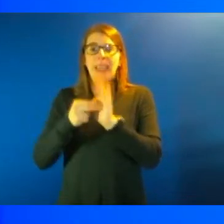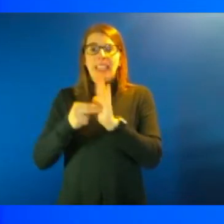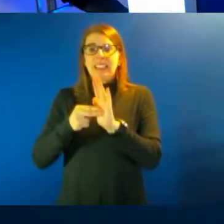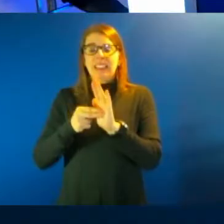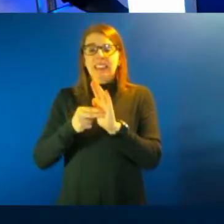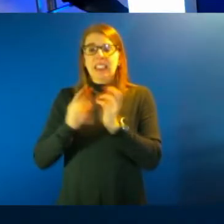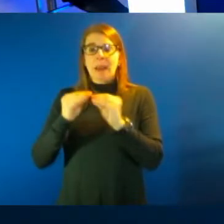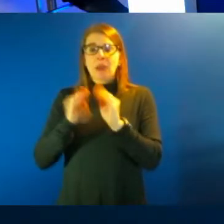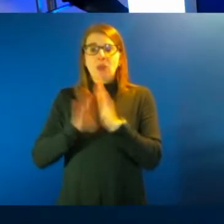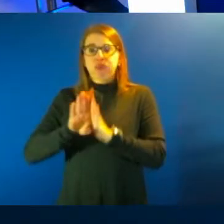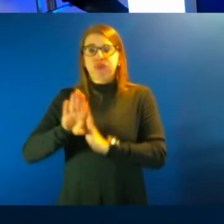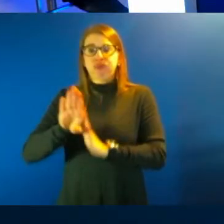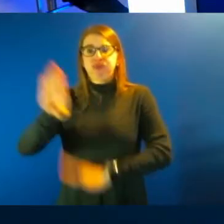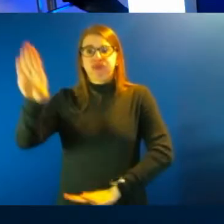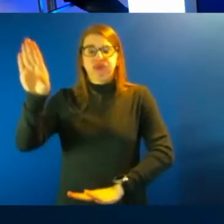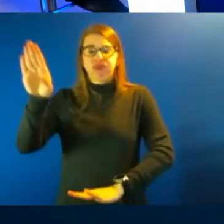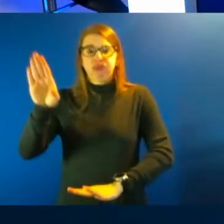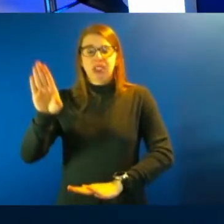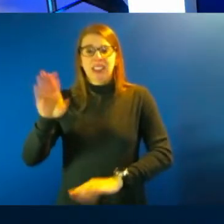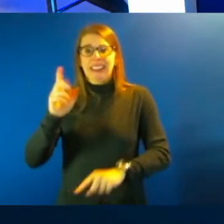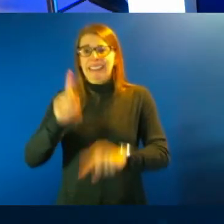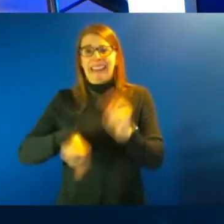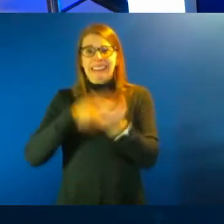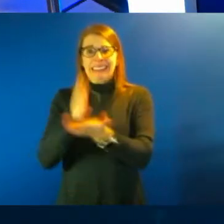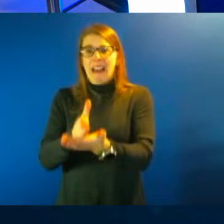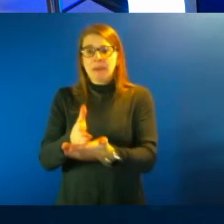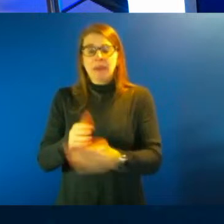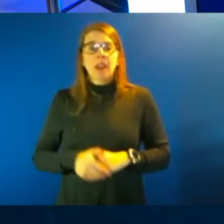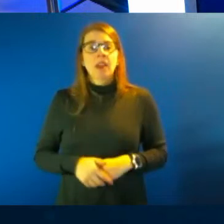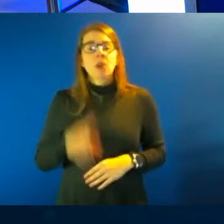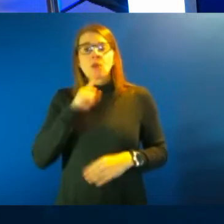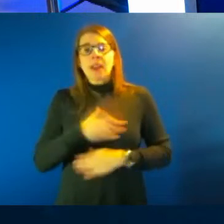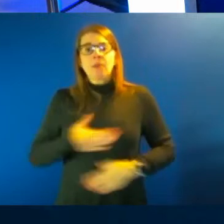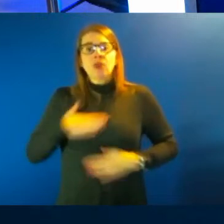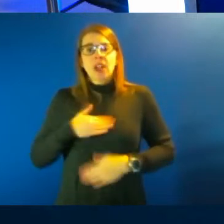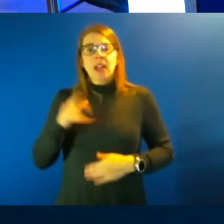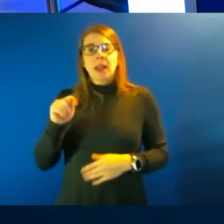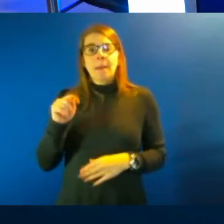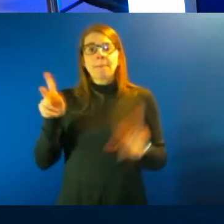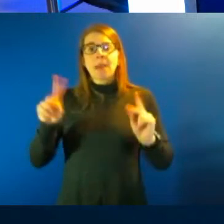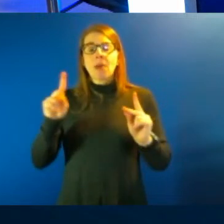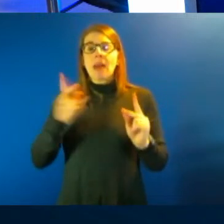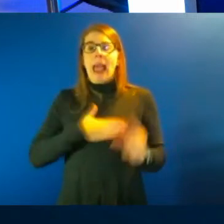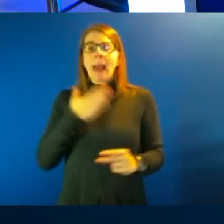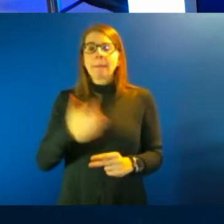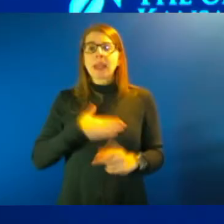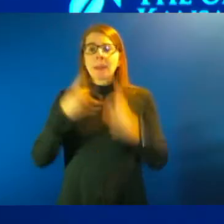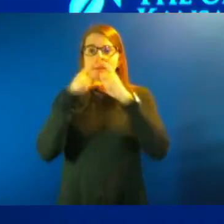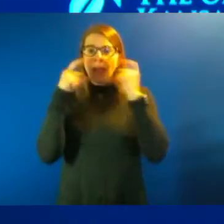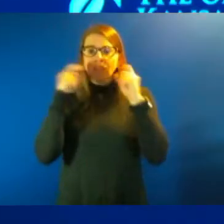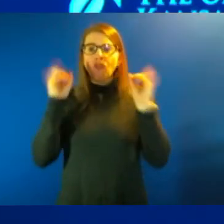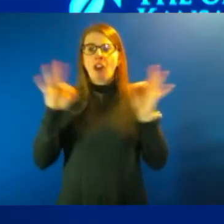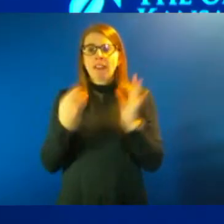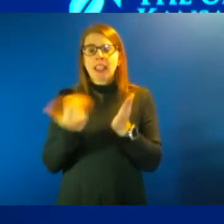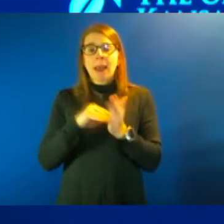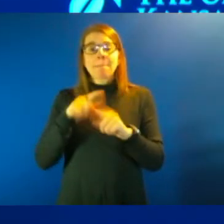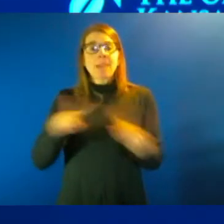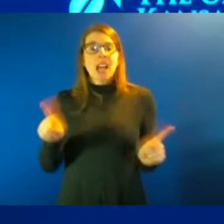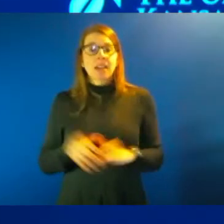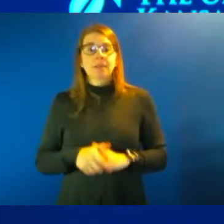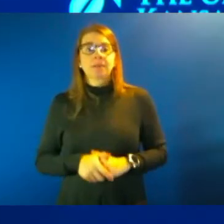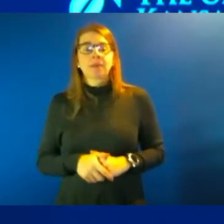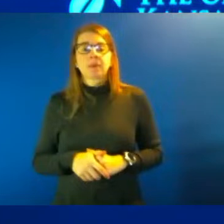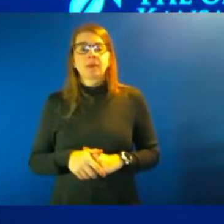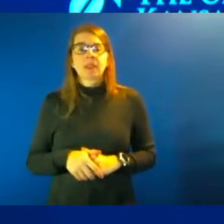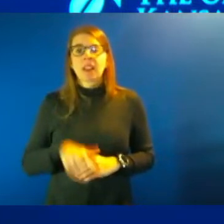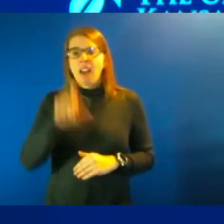really appreciate that, because I do think, everybody was so happy that masks came off again, and that was great. But I think, Hawkeye, we've been